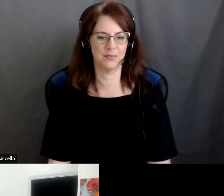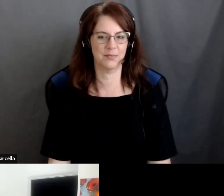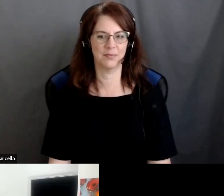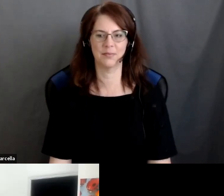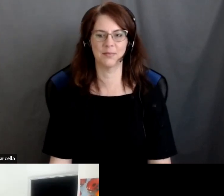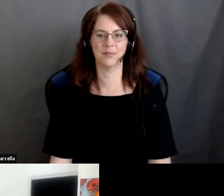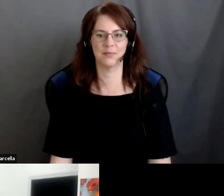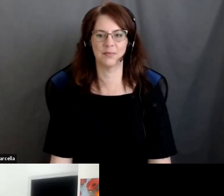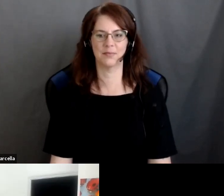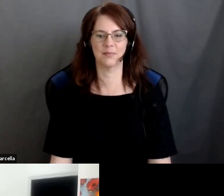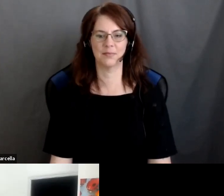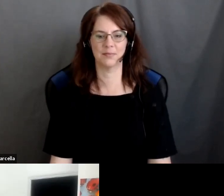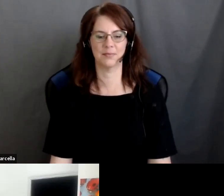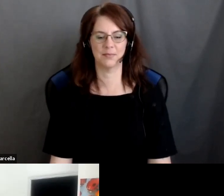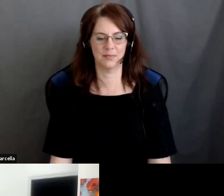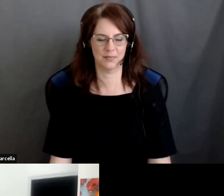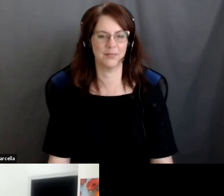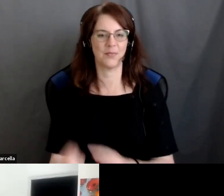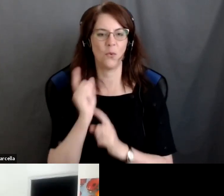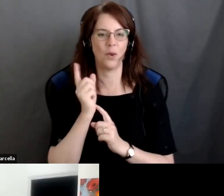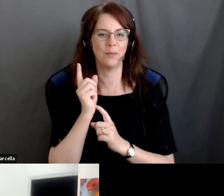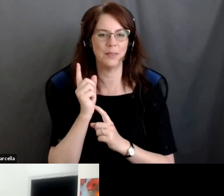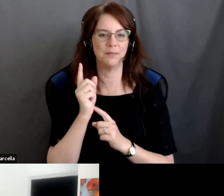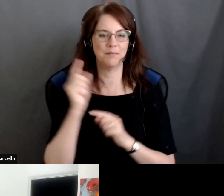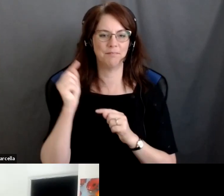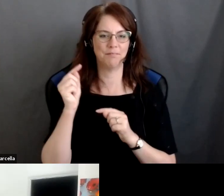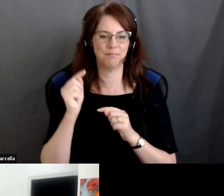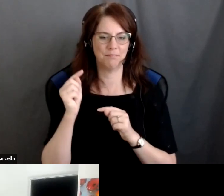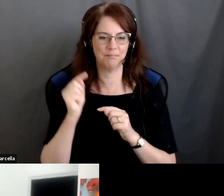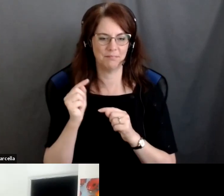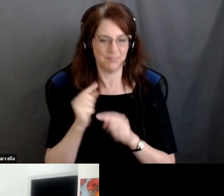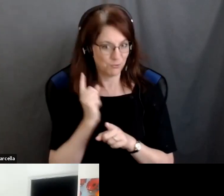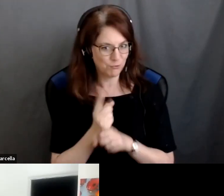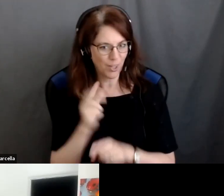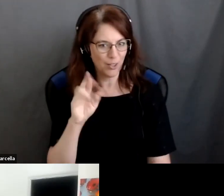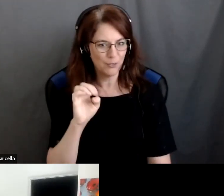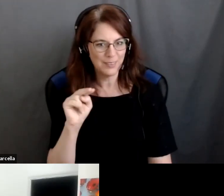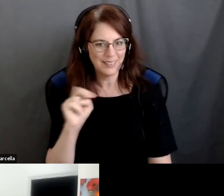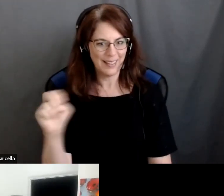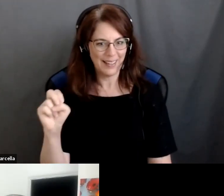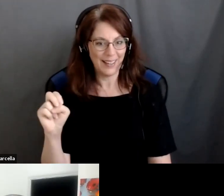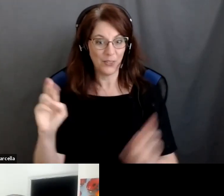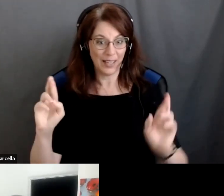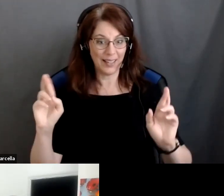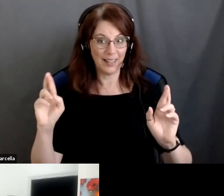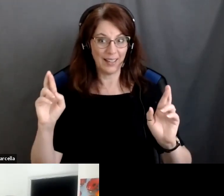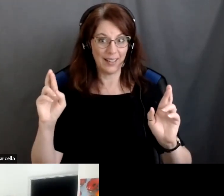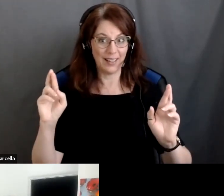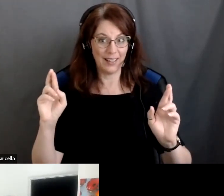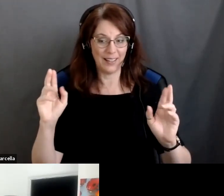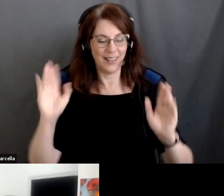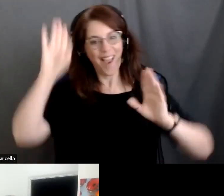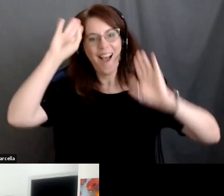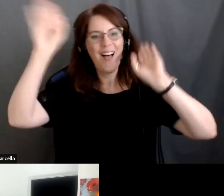One minute and counting. I know, right, Renee? Oh, here we go.